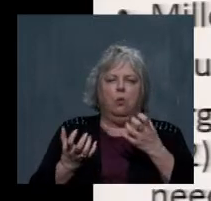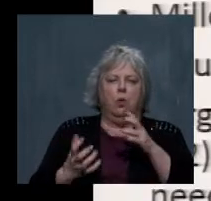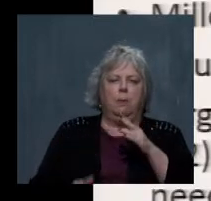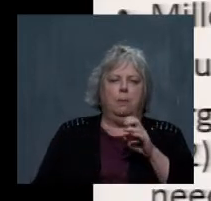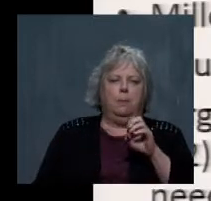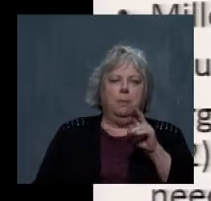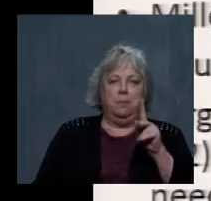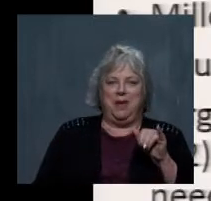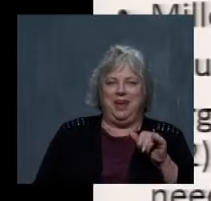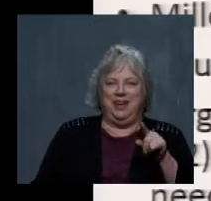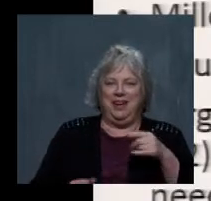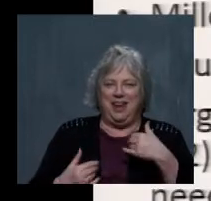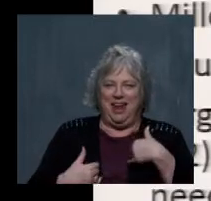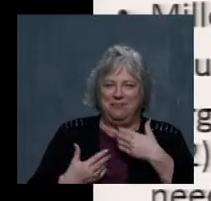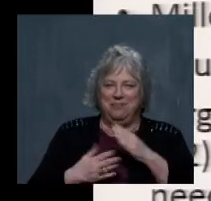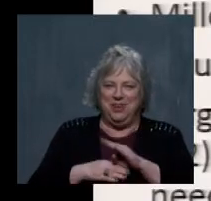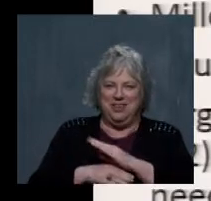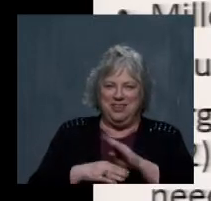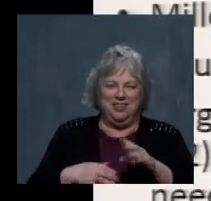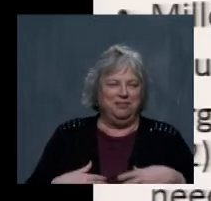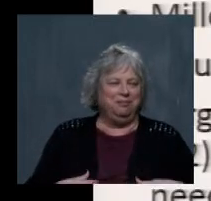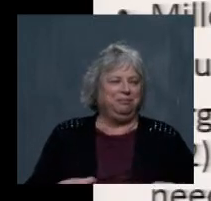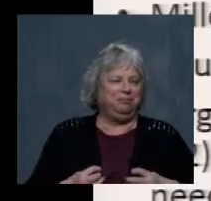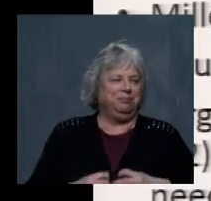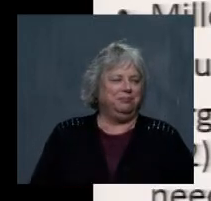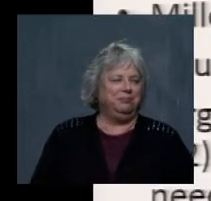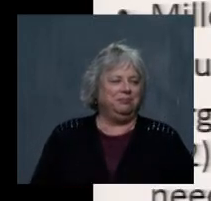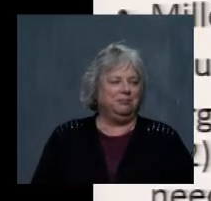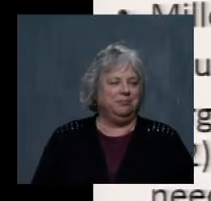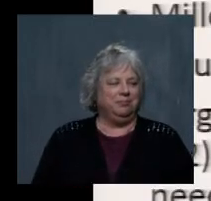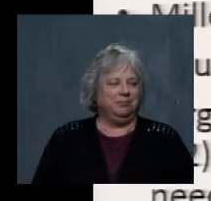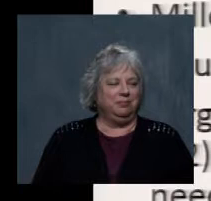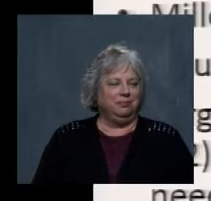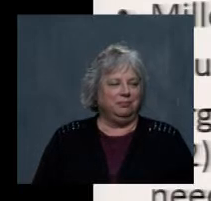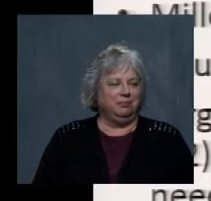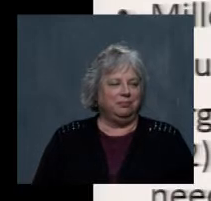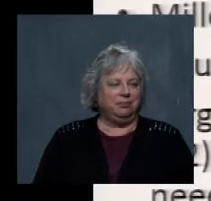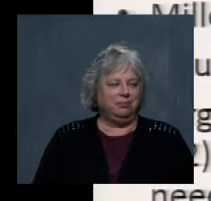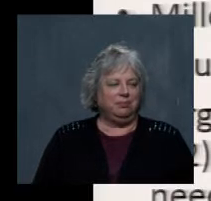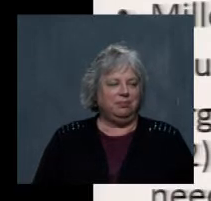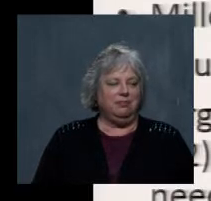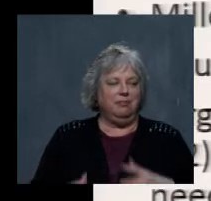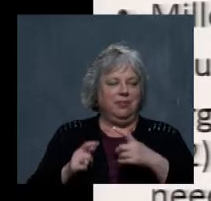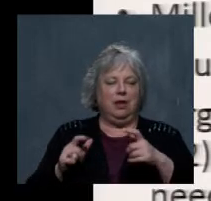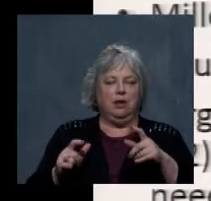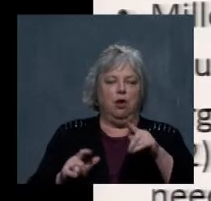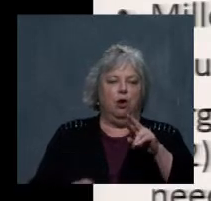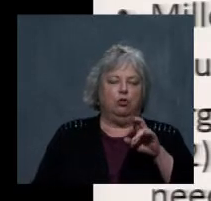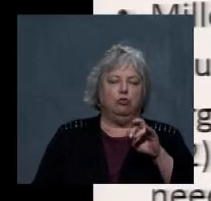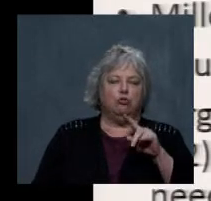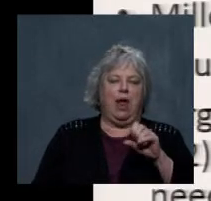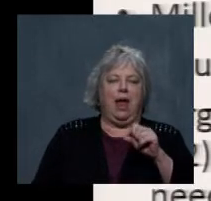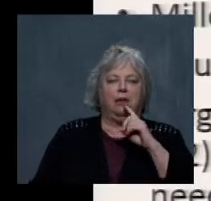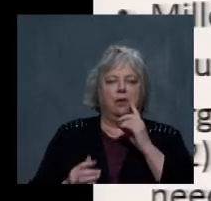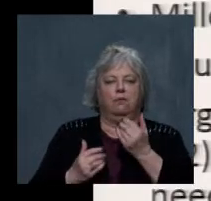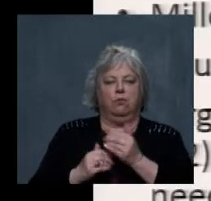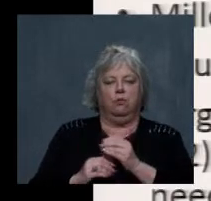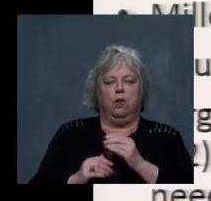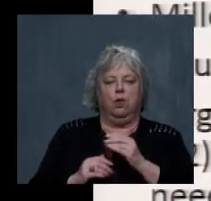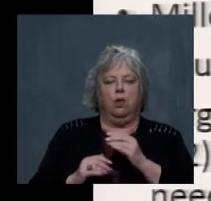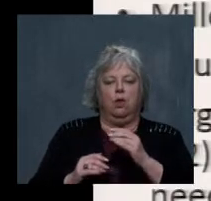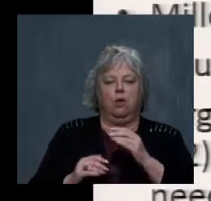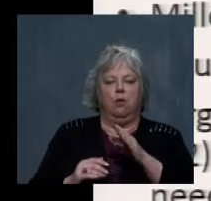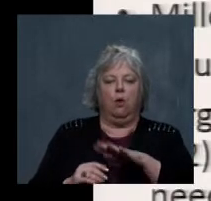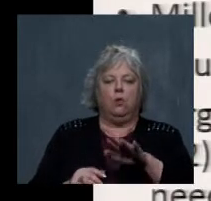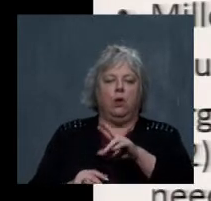have some business out there. But the large tracts of restricted R2 that we see